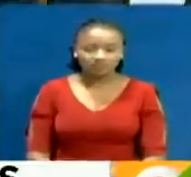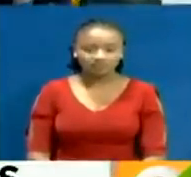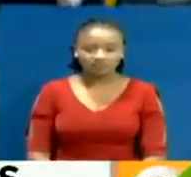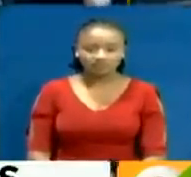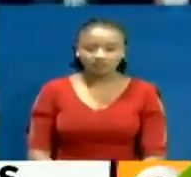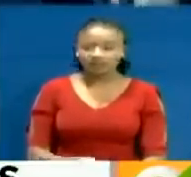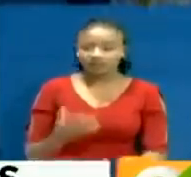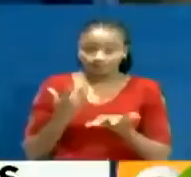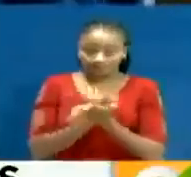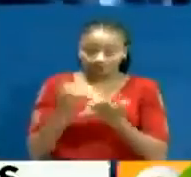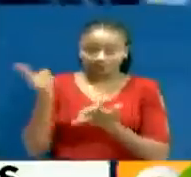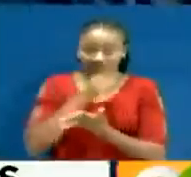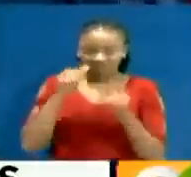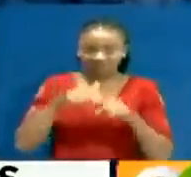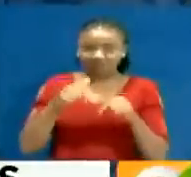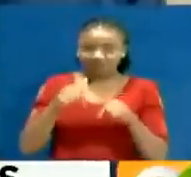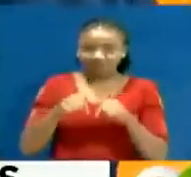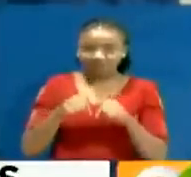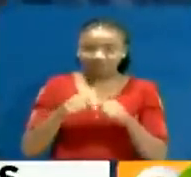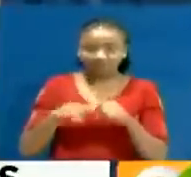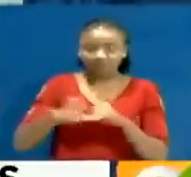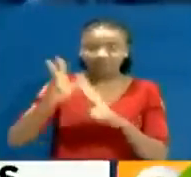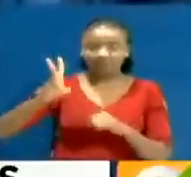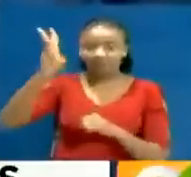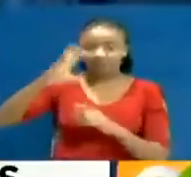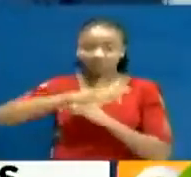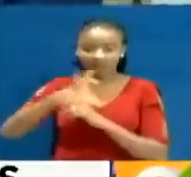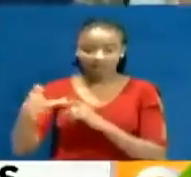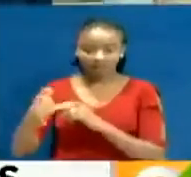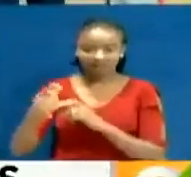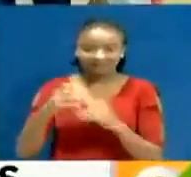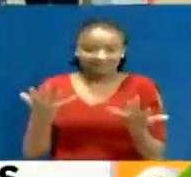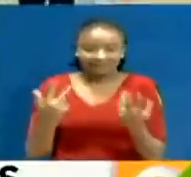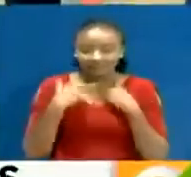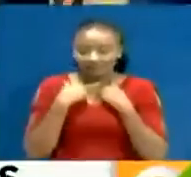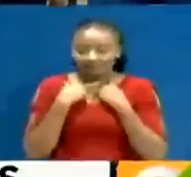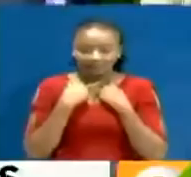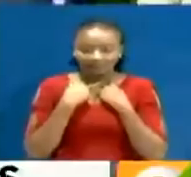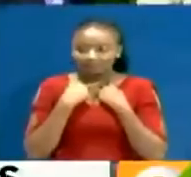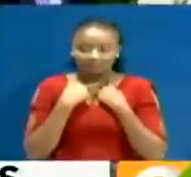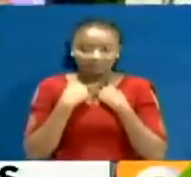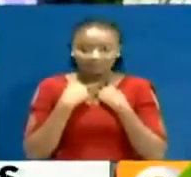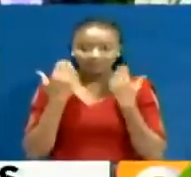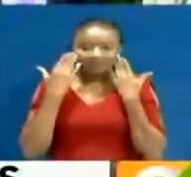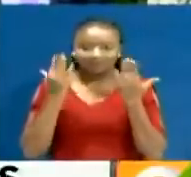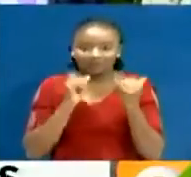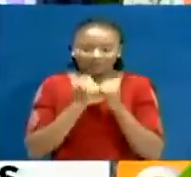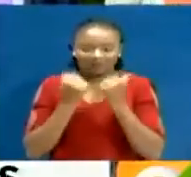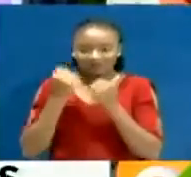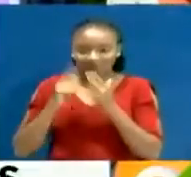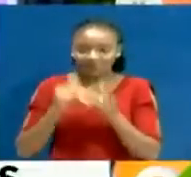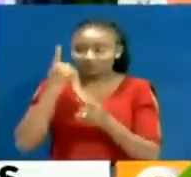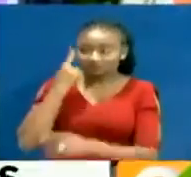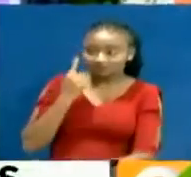For over a week now, Kenya's third largest county has been thrown into a leadership crisis following the impeachment